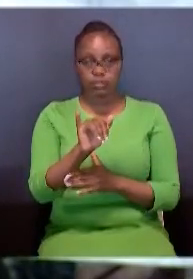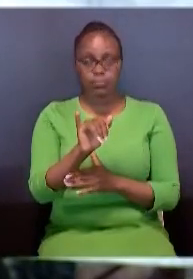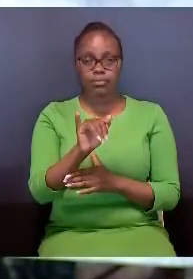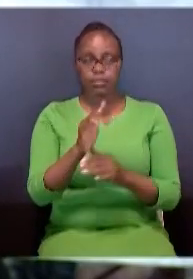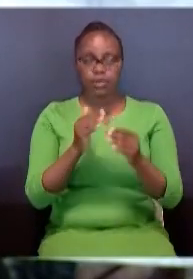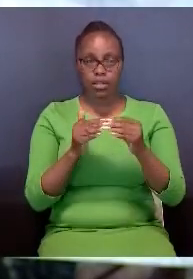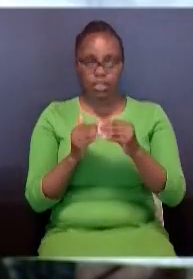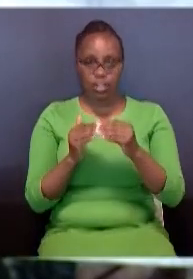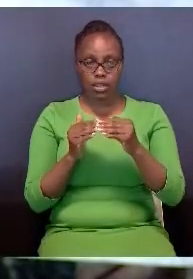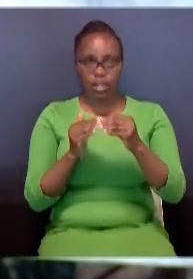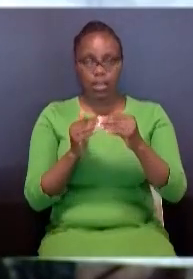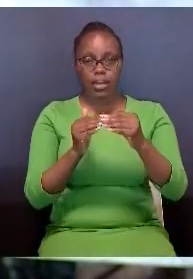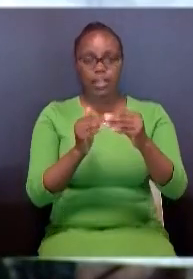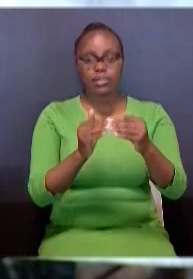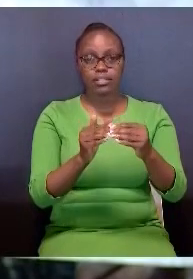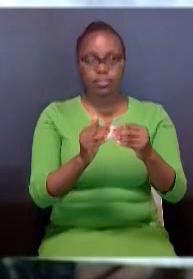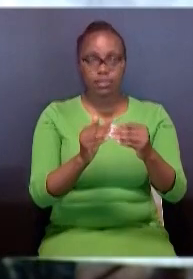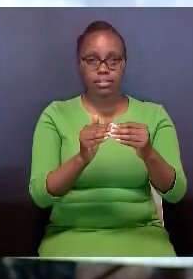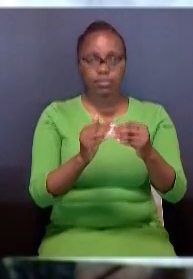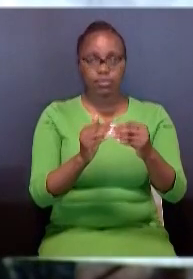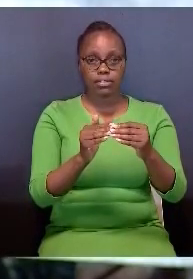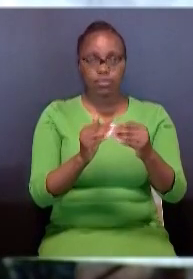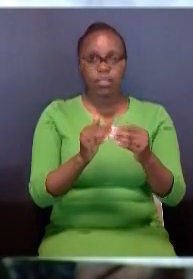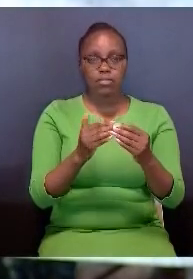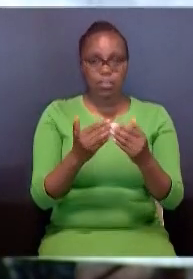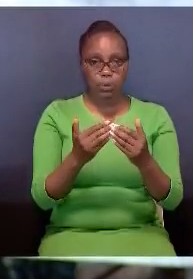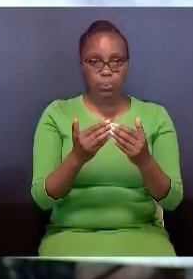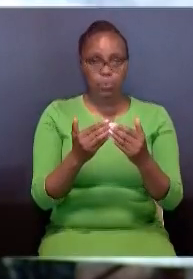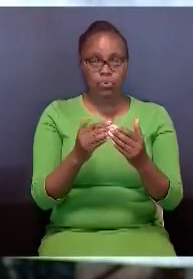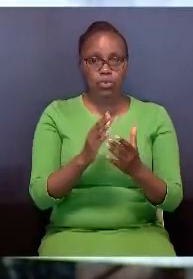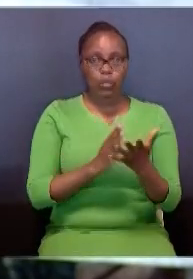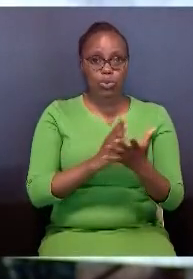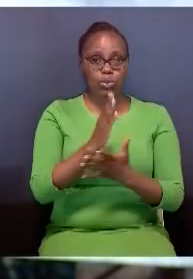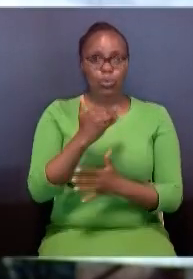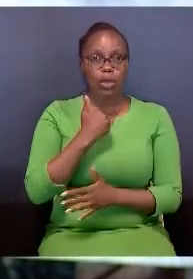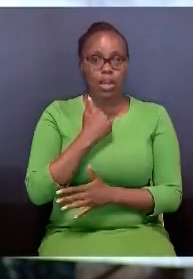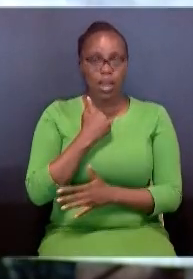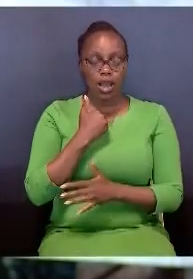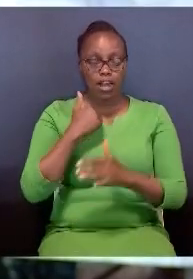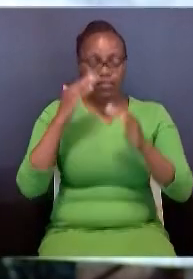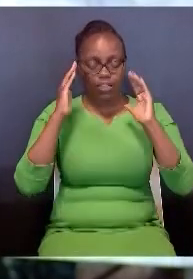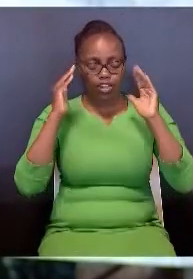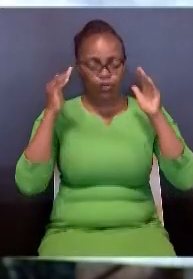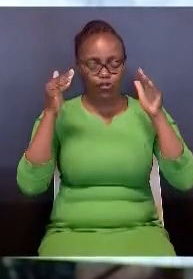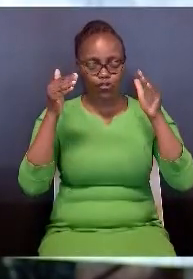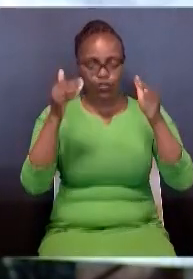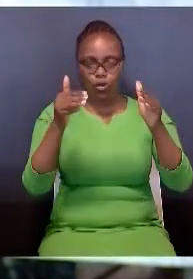driven in our minds by having a purpose.